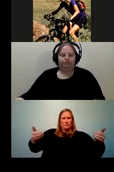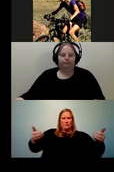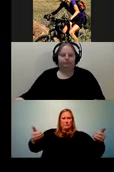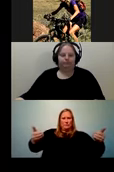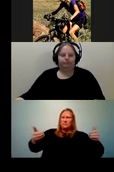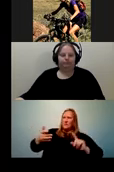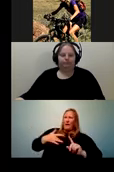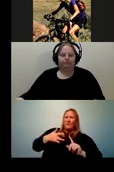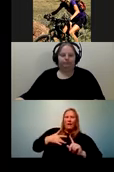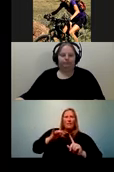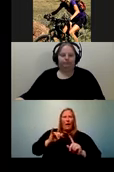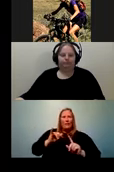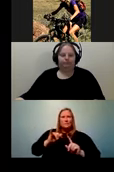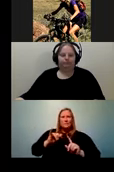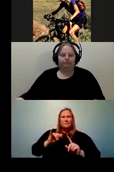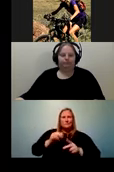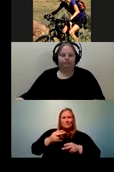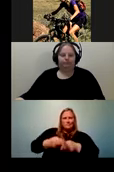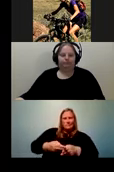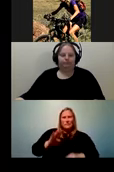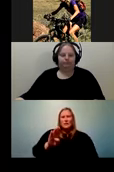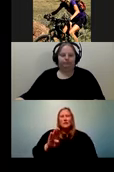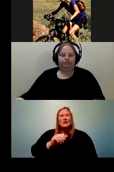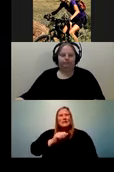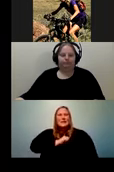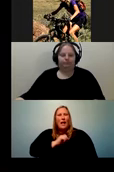Now, remember, we're magnificent.